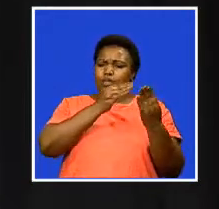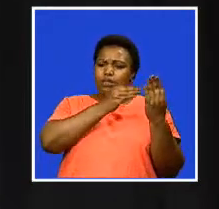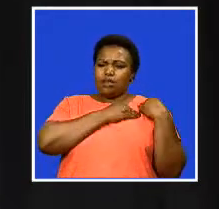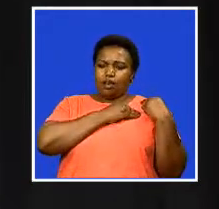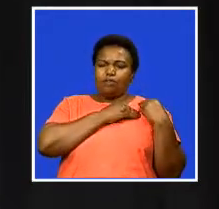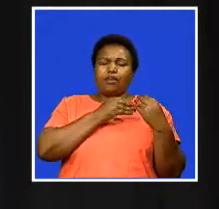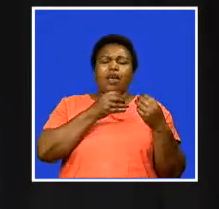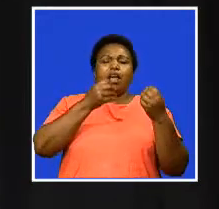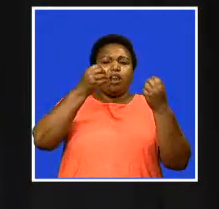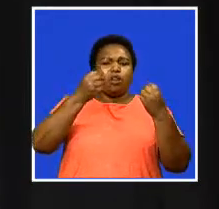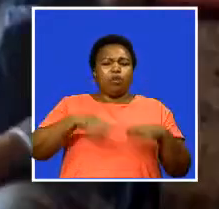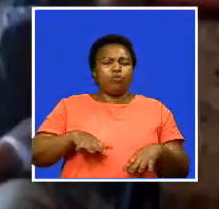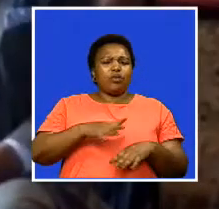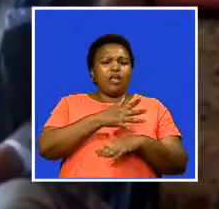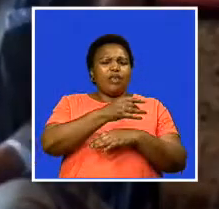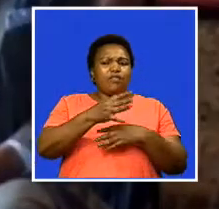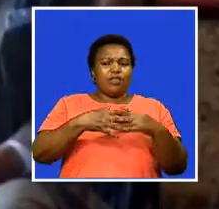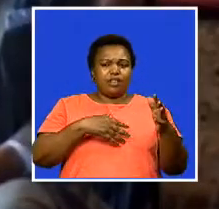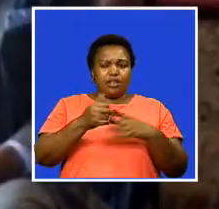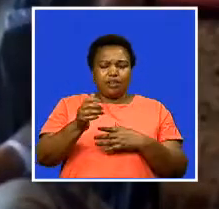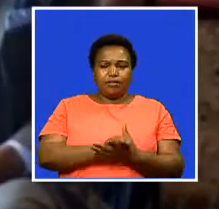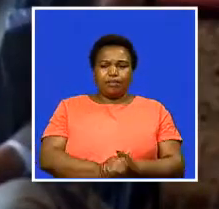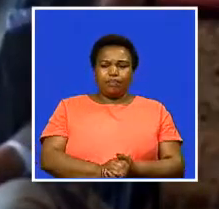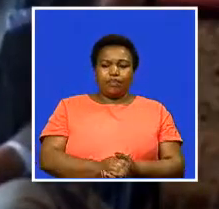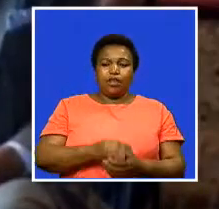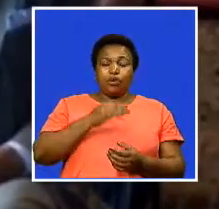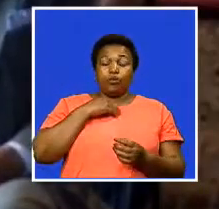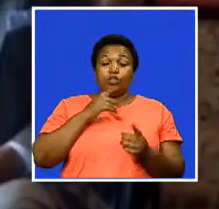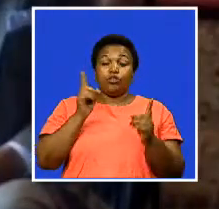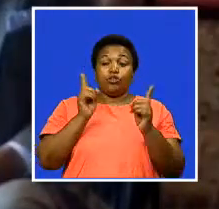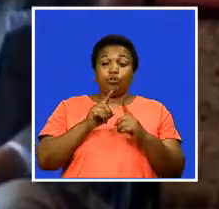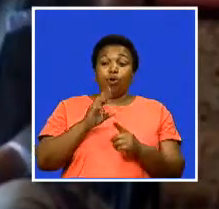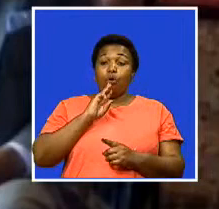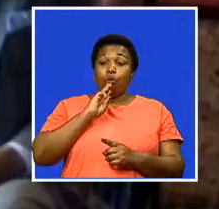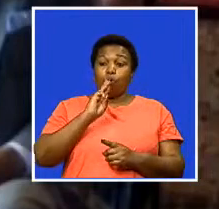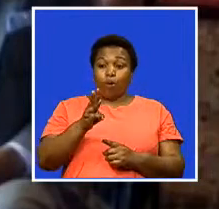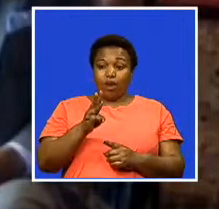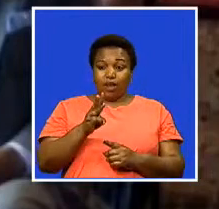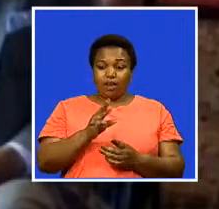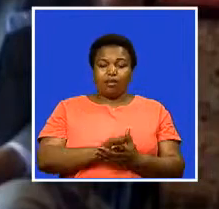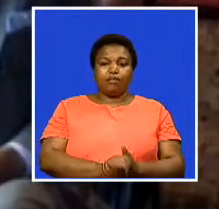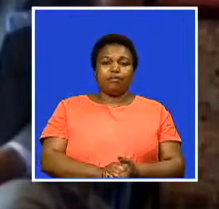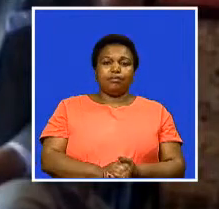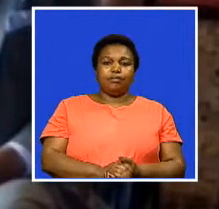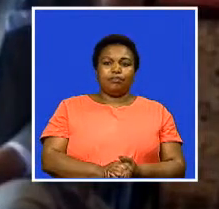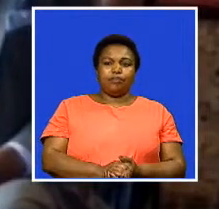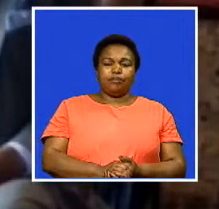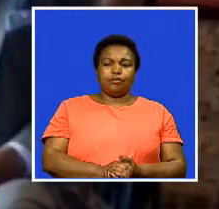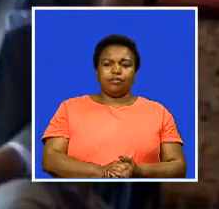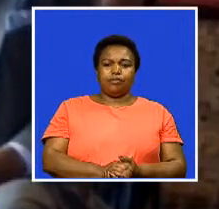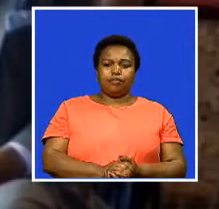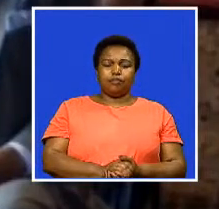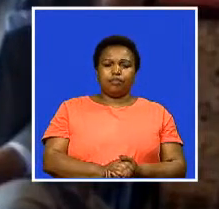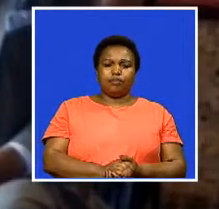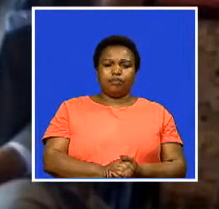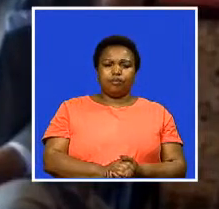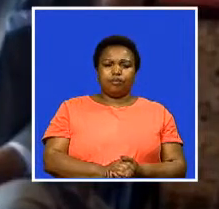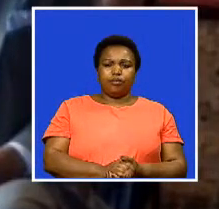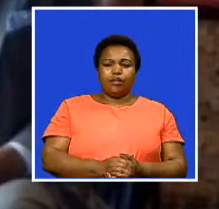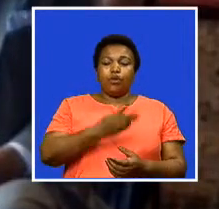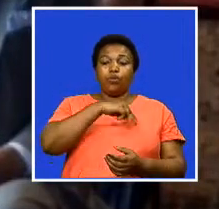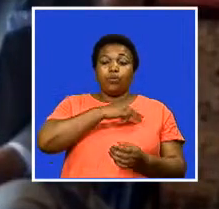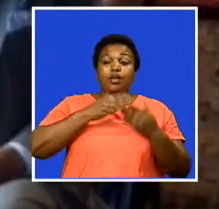sisi sesikuachivile ngalawo magama lamafisha ngkhosi ngifuna nje lokuthi you know